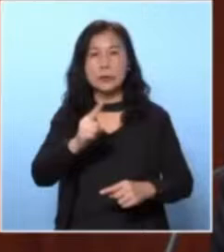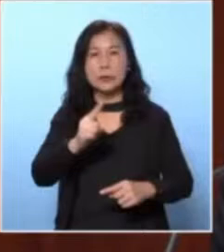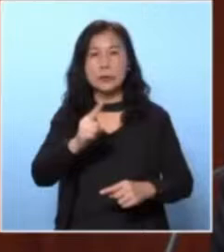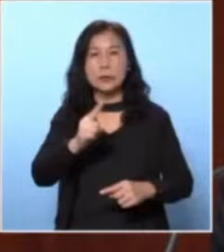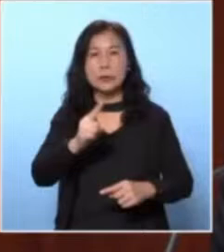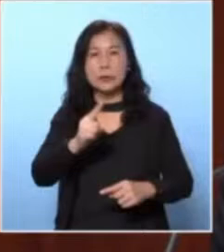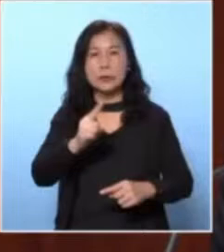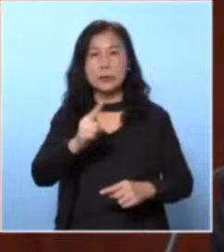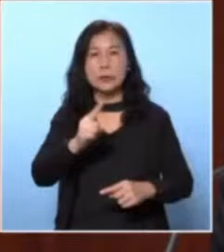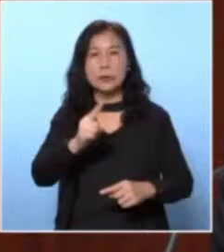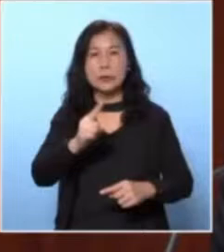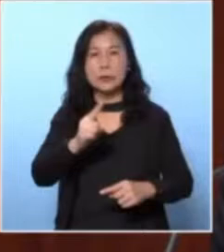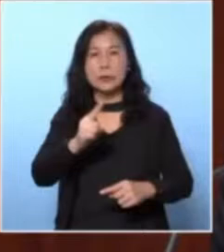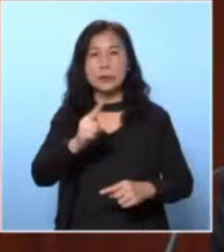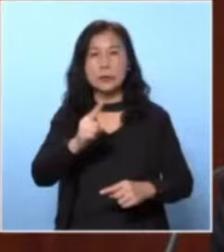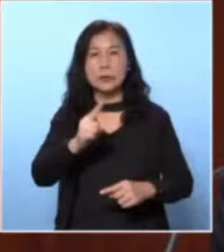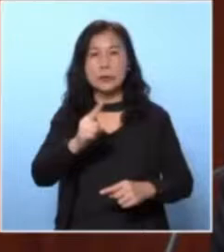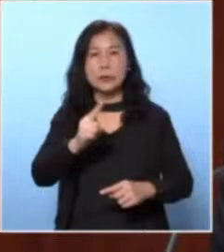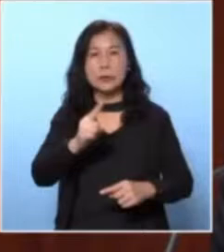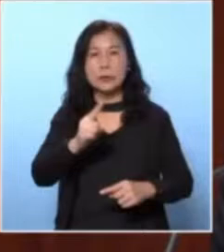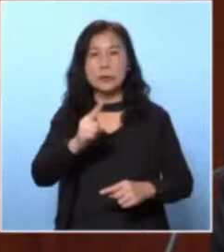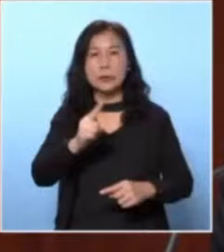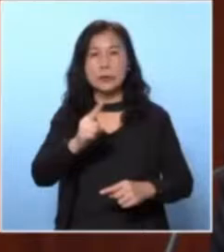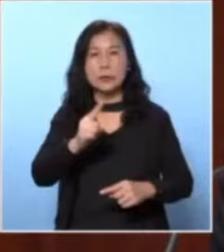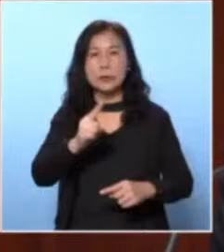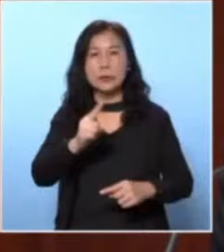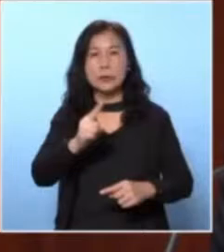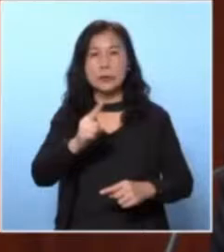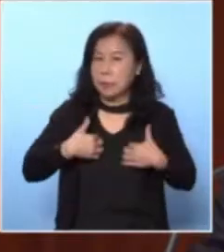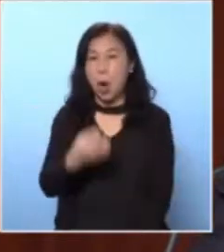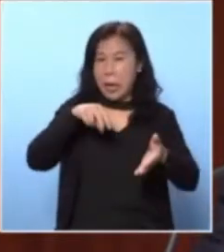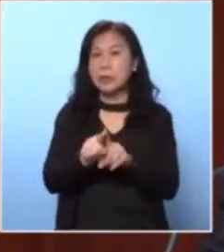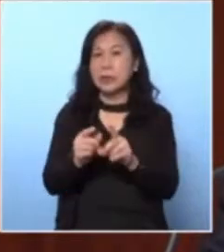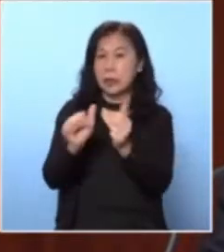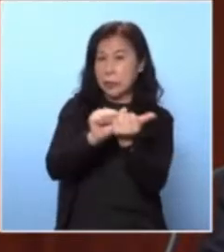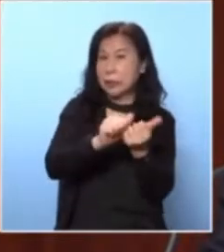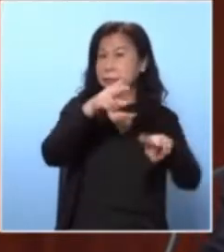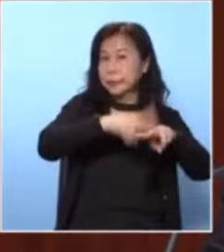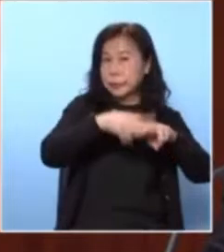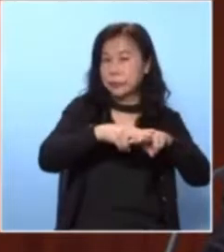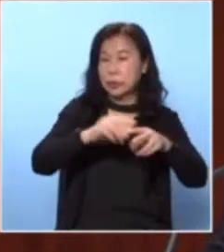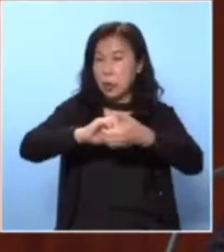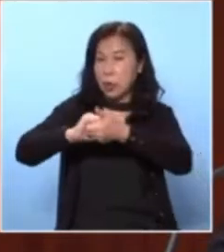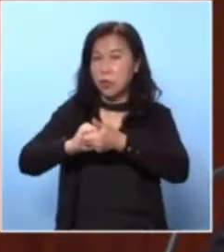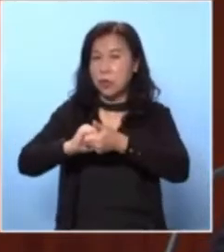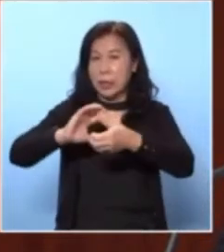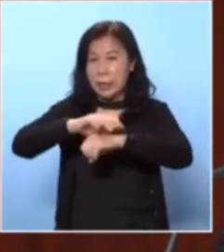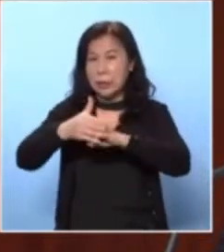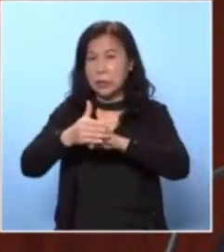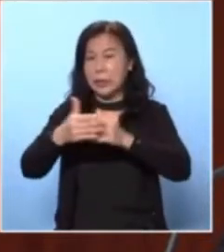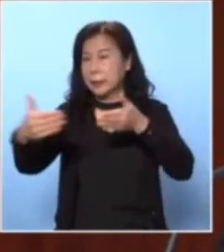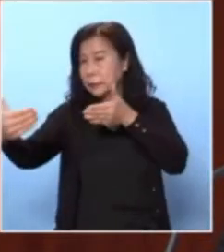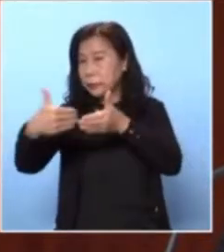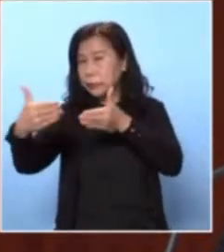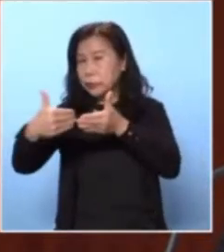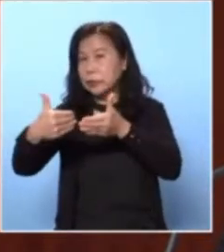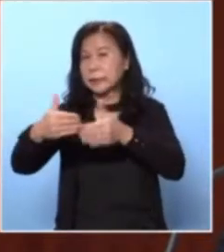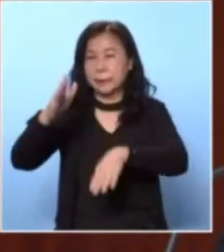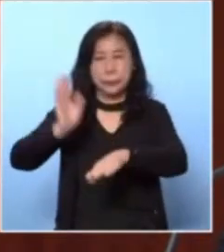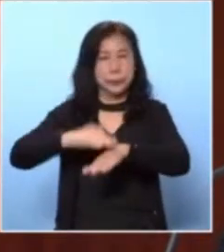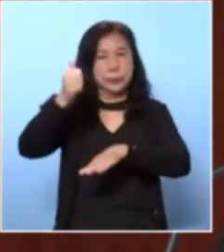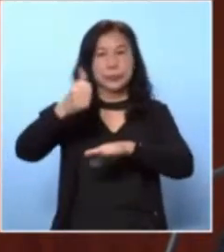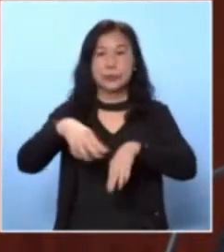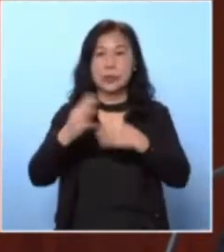to the world, Hong Kong is the only world-class city that can capitalize on both the China advantage and